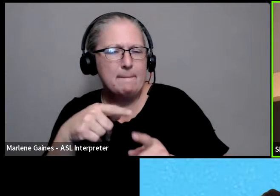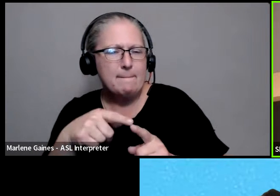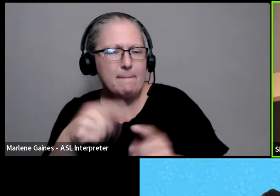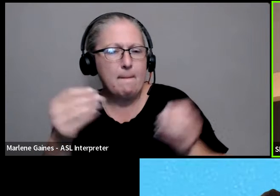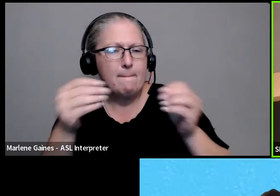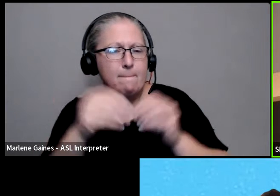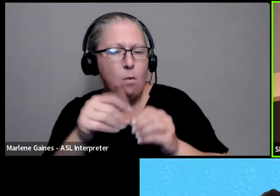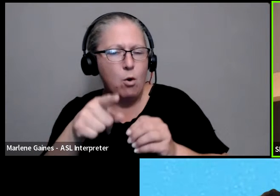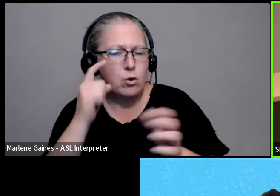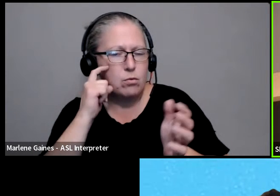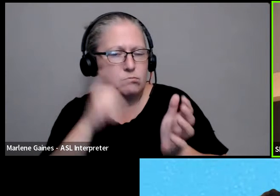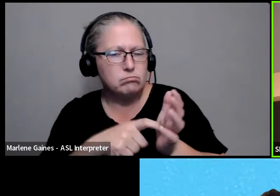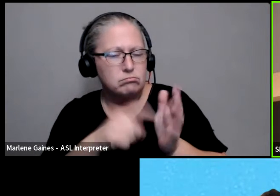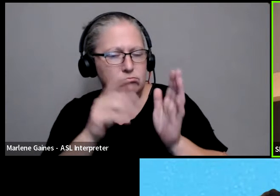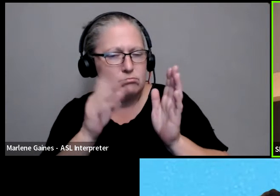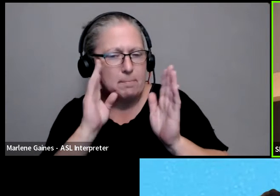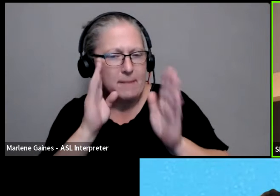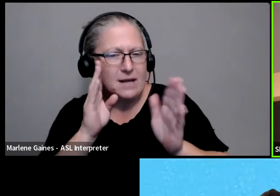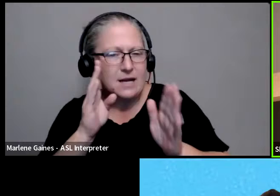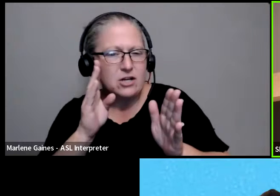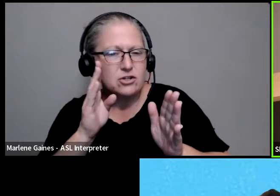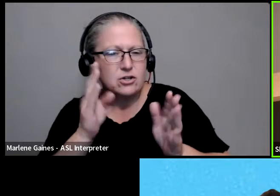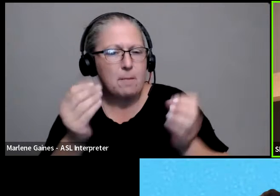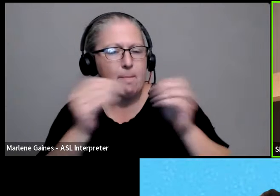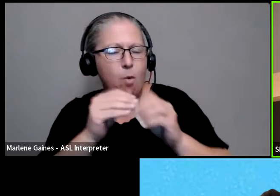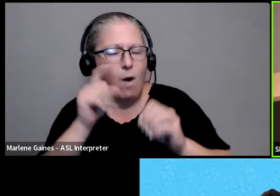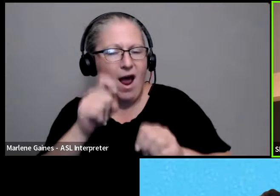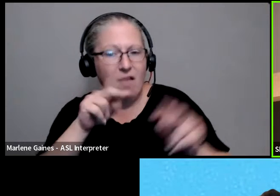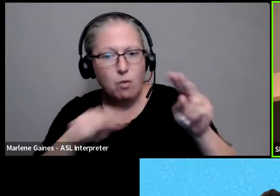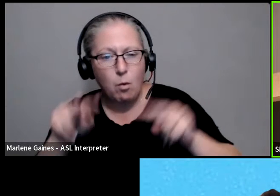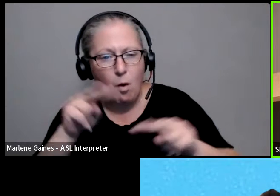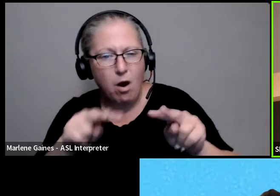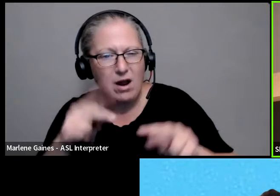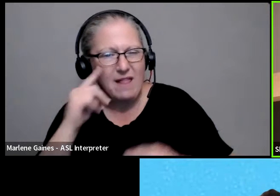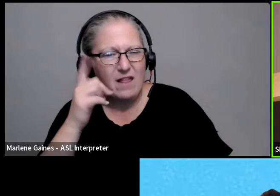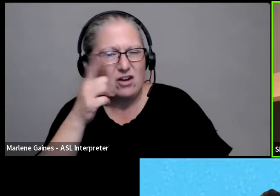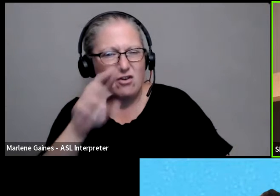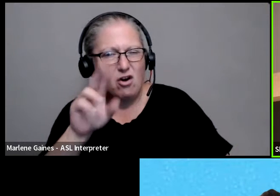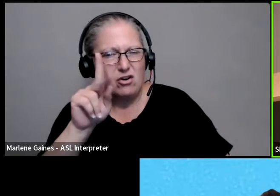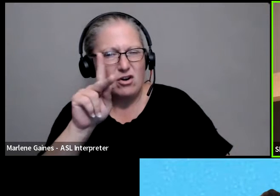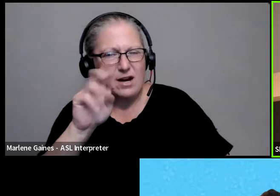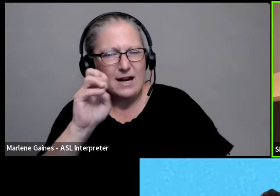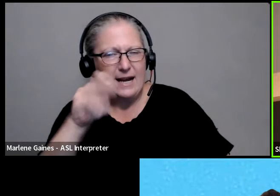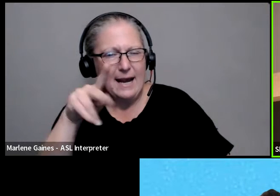pay attention to it, the more you have to police it or something. I think it was Dr. Kemke or